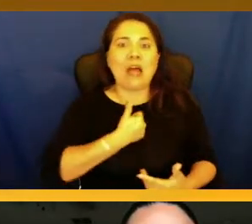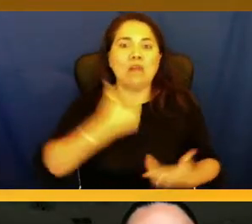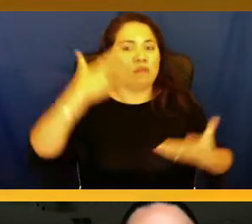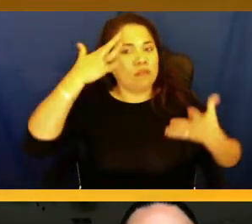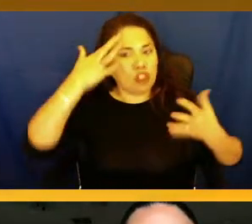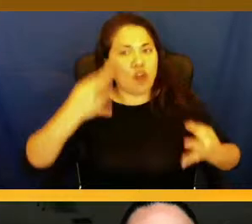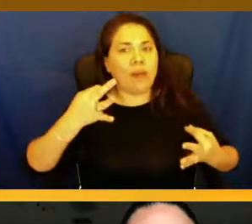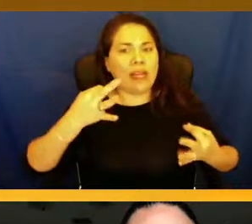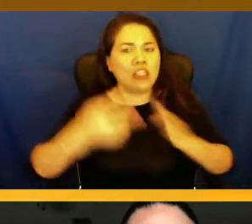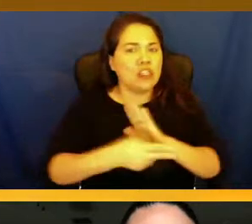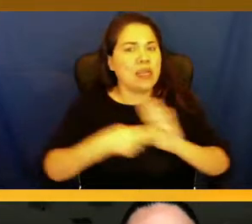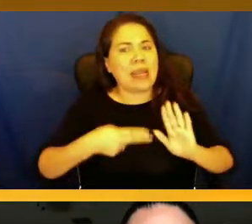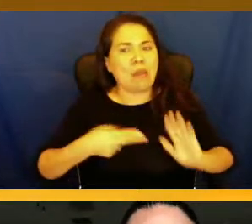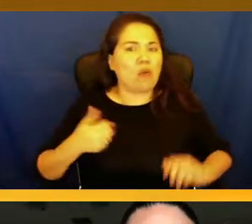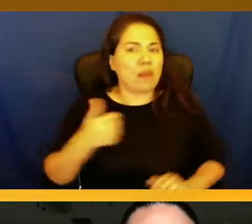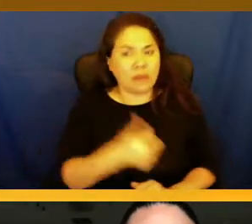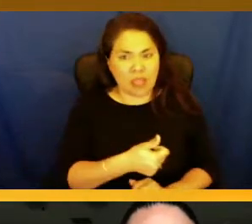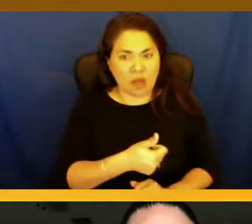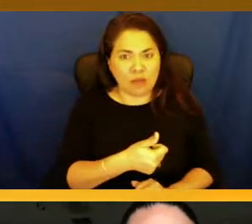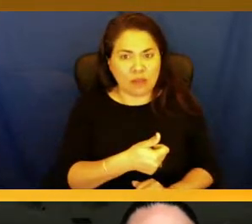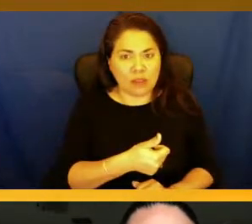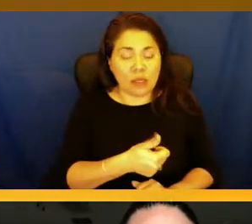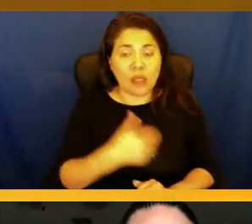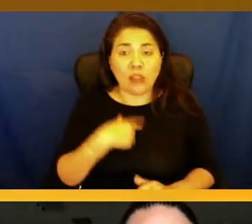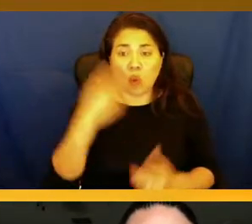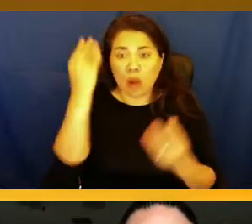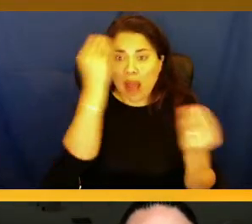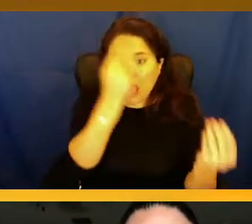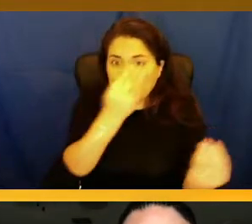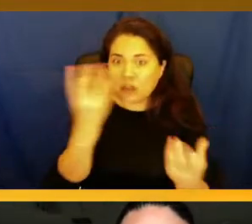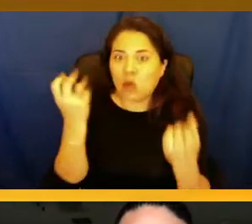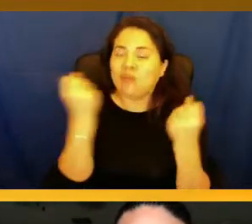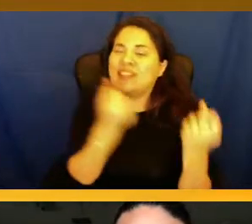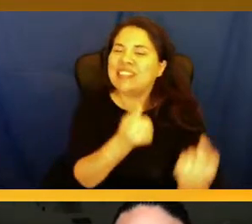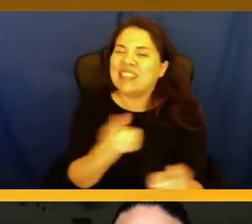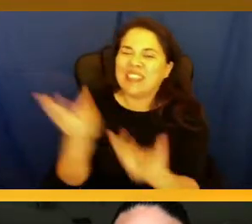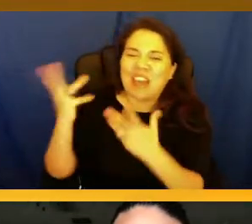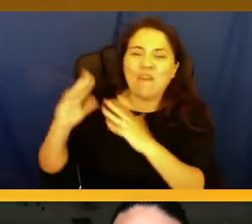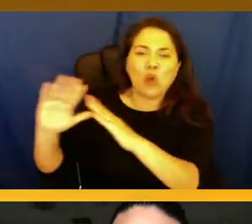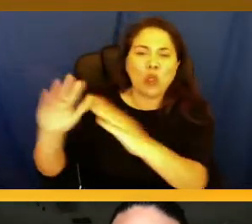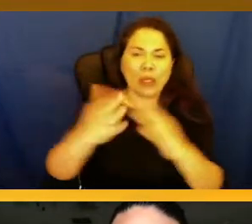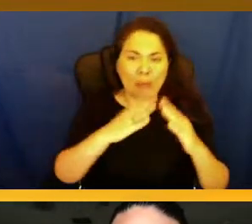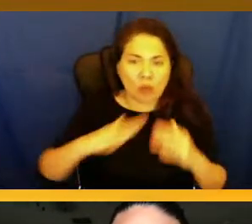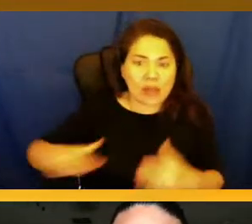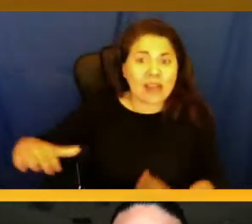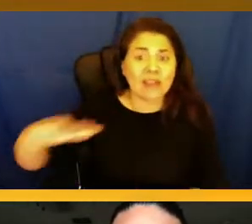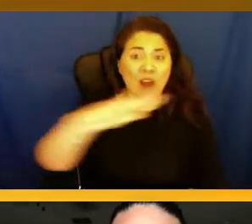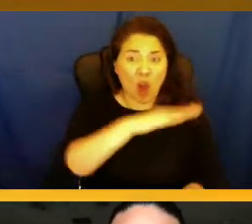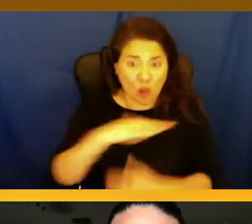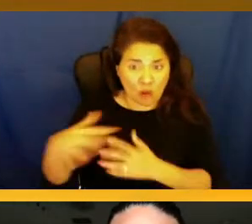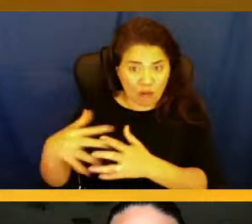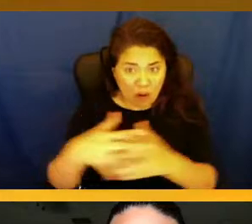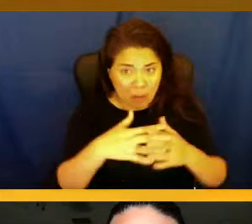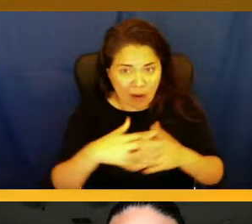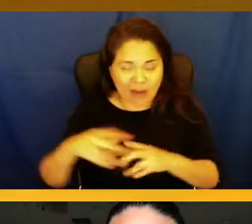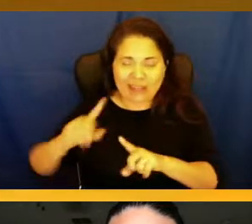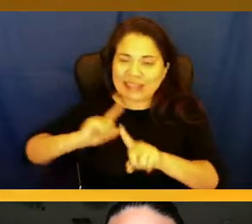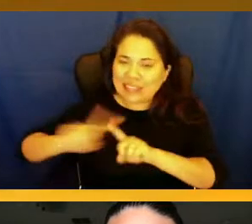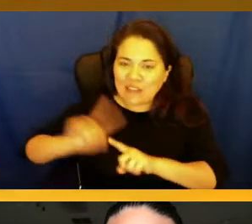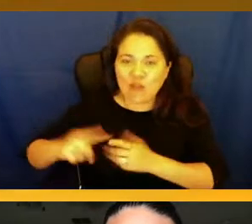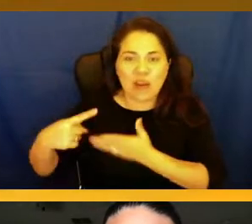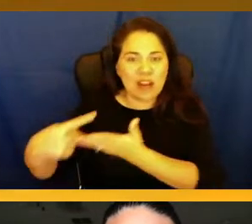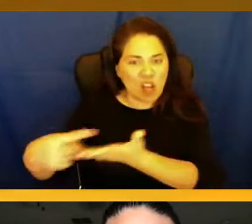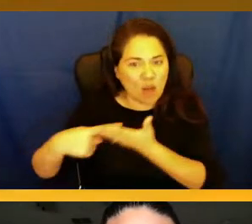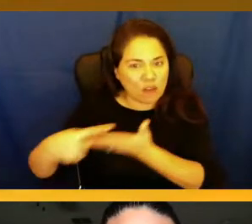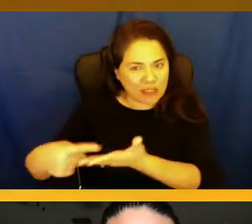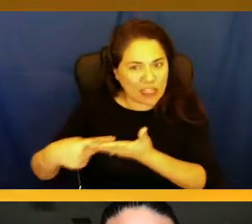self-determination. Okay? And what I have told several communities across this country in different conversations is you